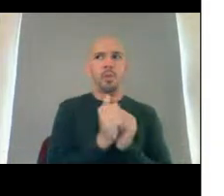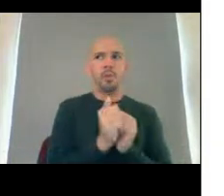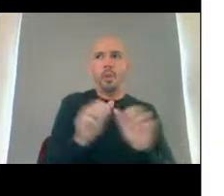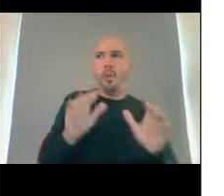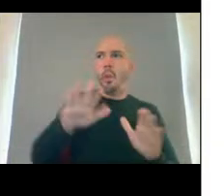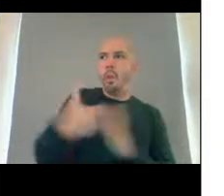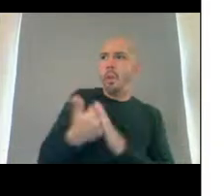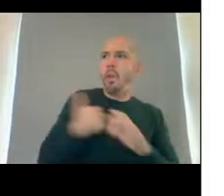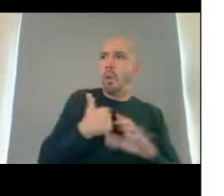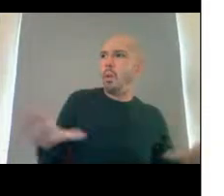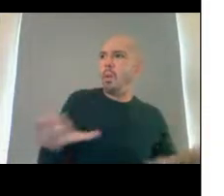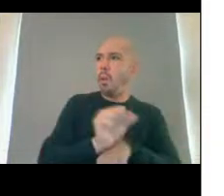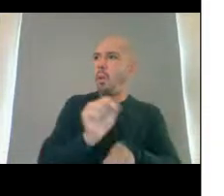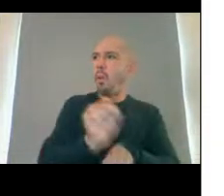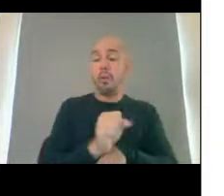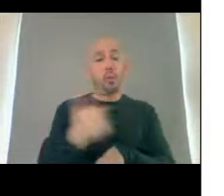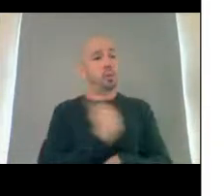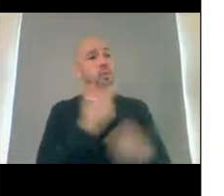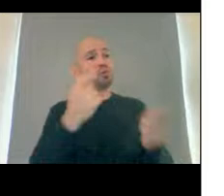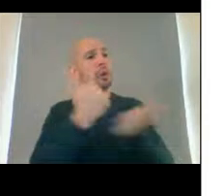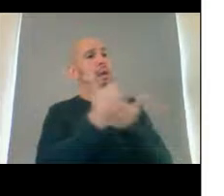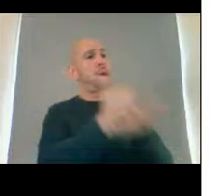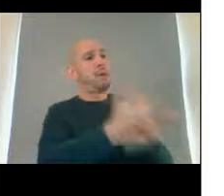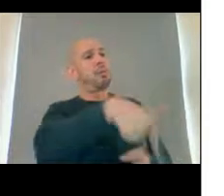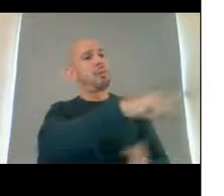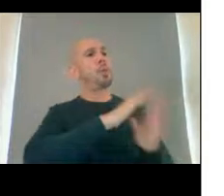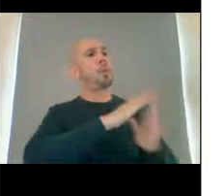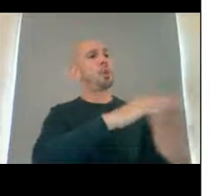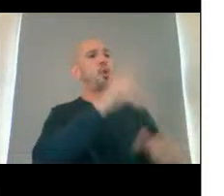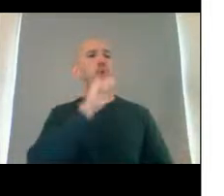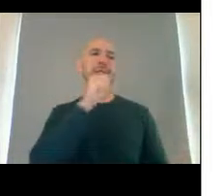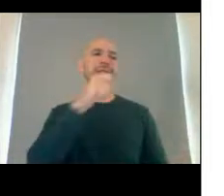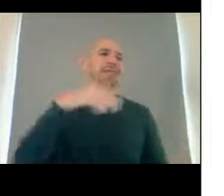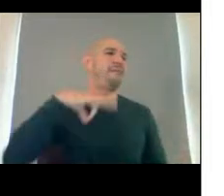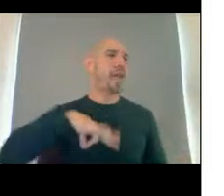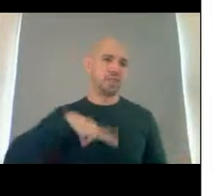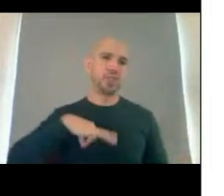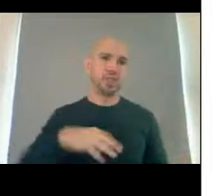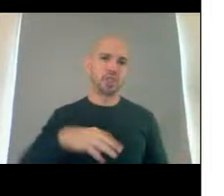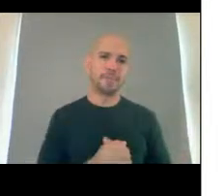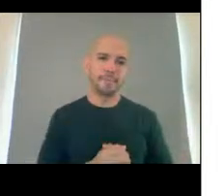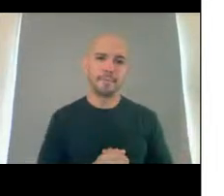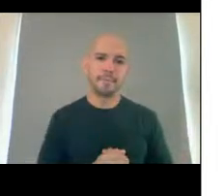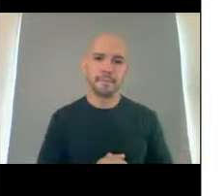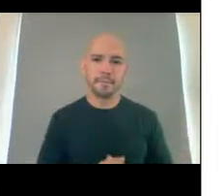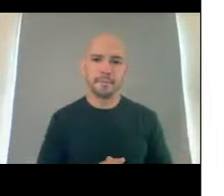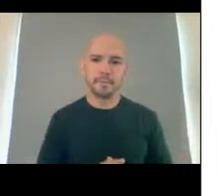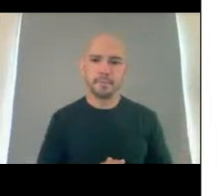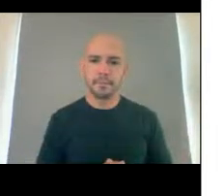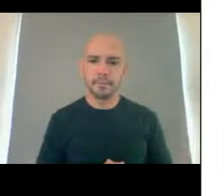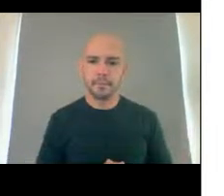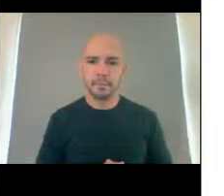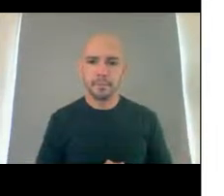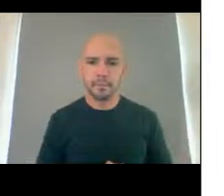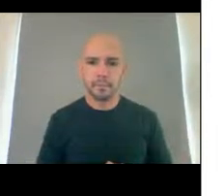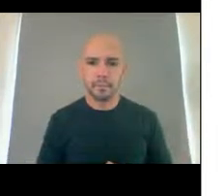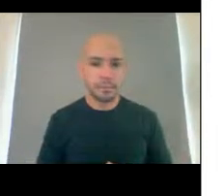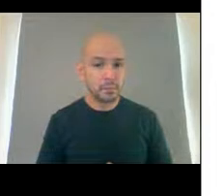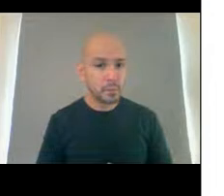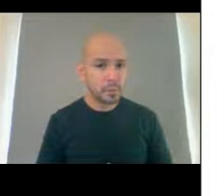disadvantaged and small business uh community so uh through